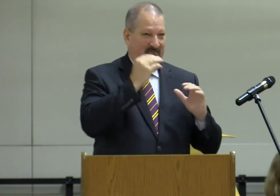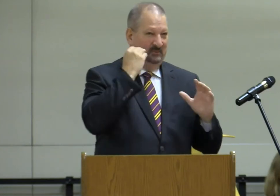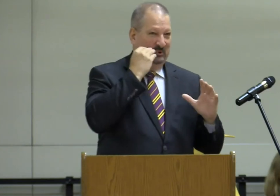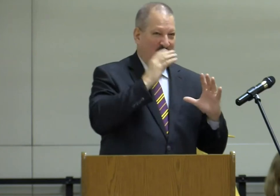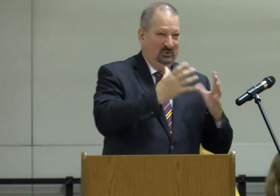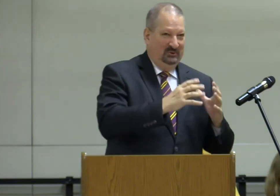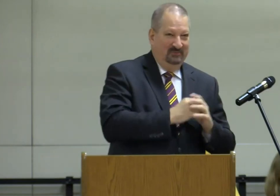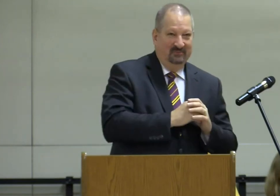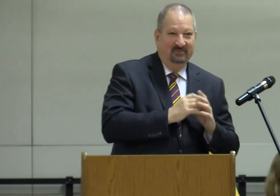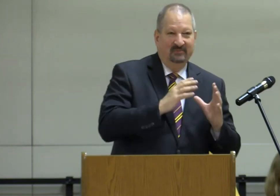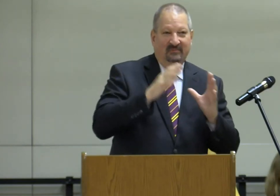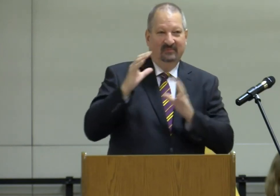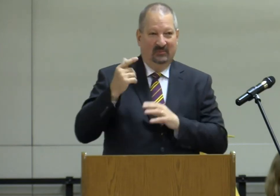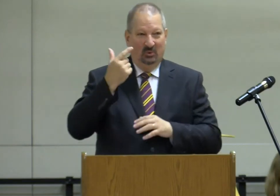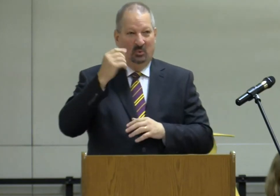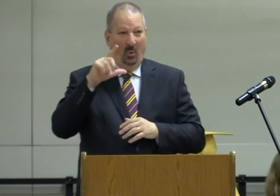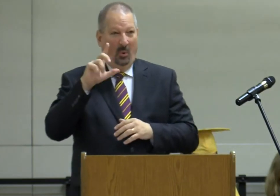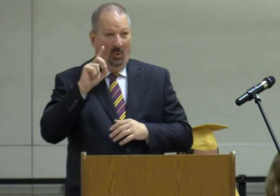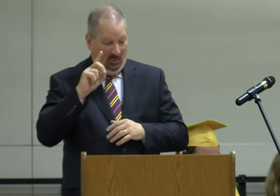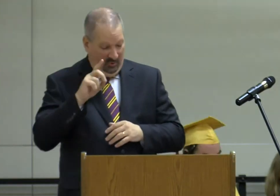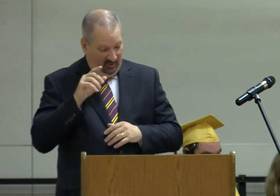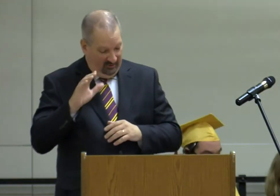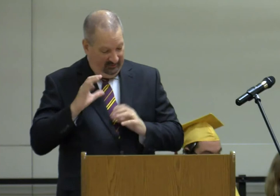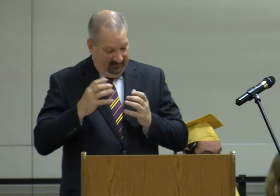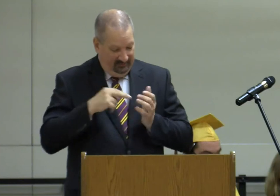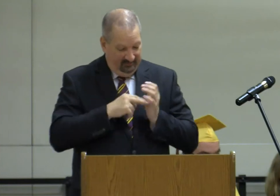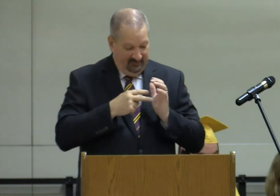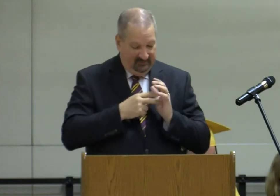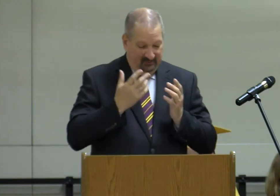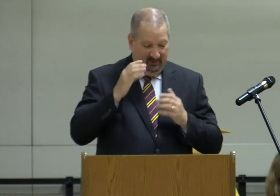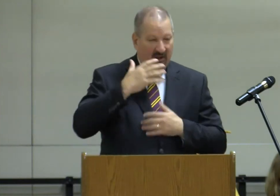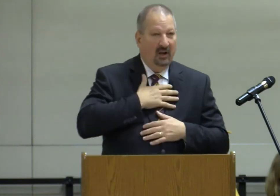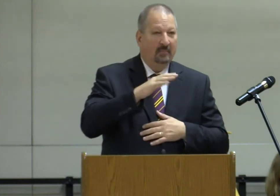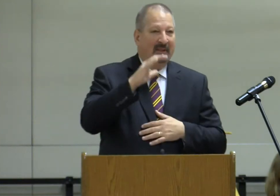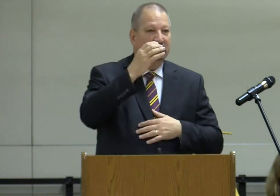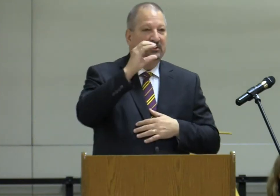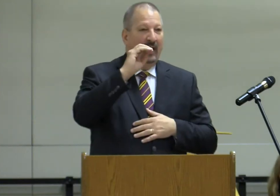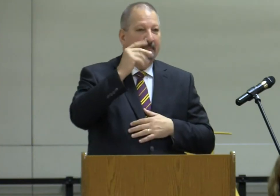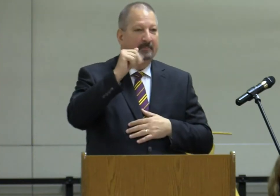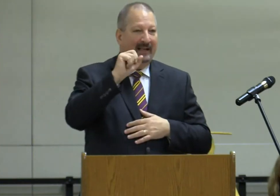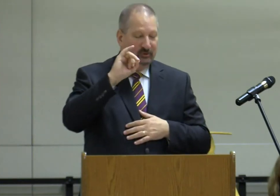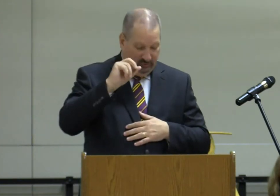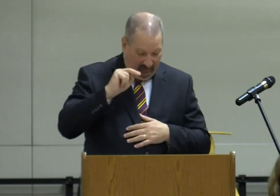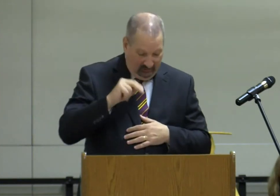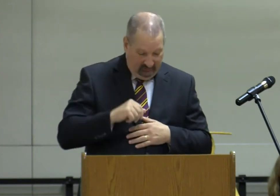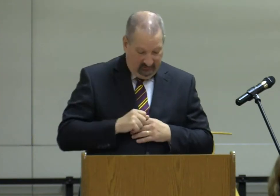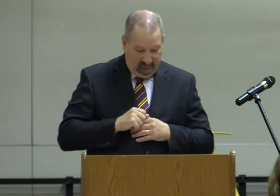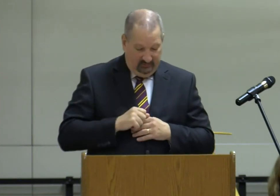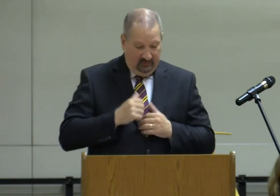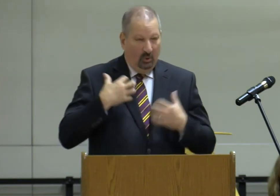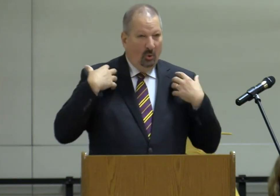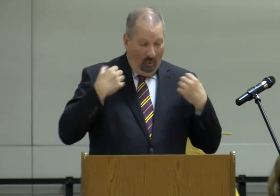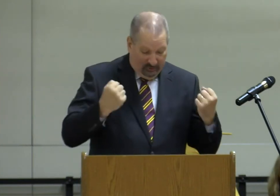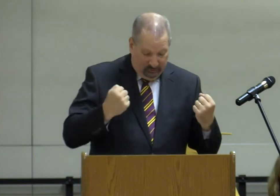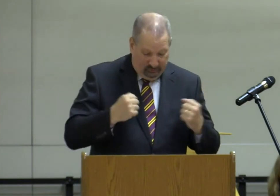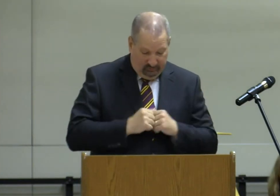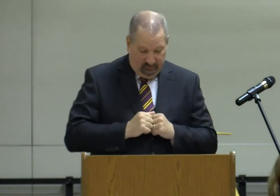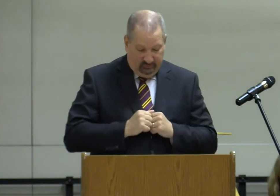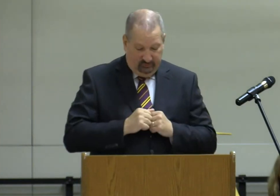warmth, and beauty. So that's maroon. And then we have the color gold, which means